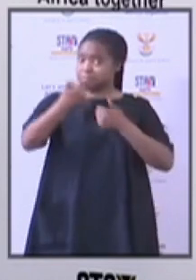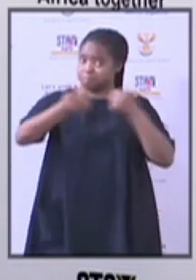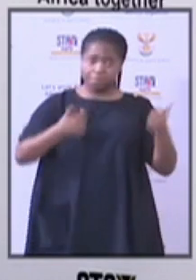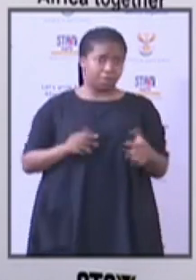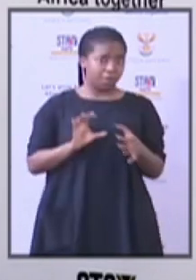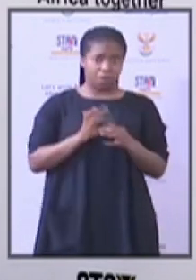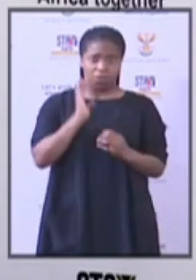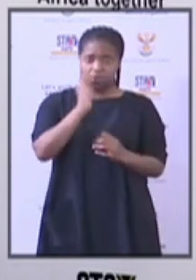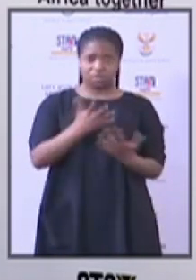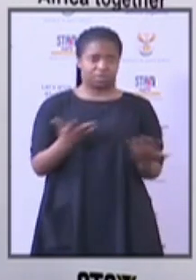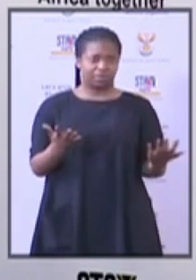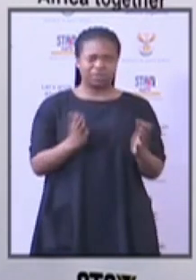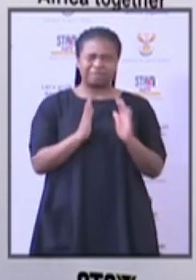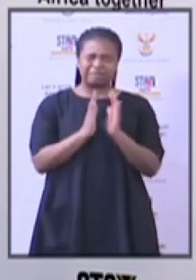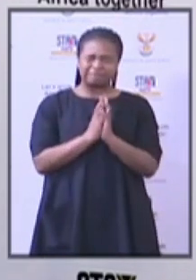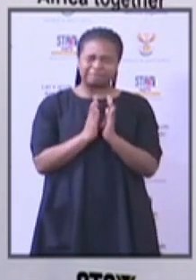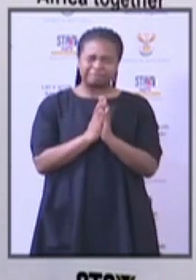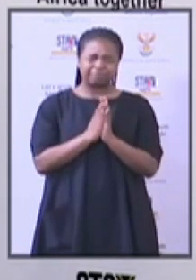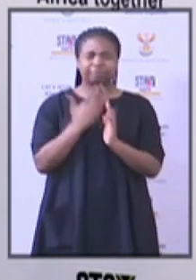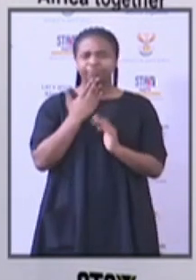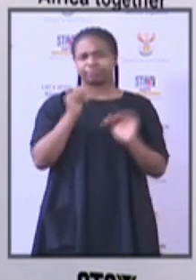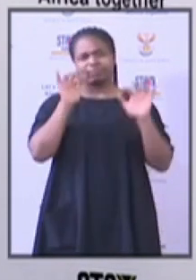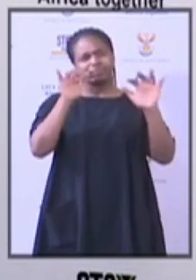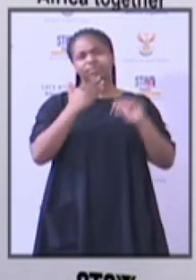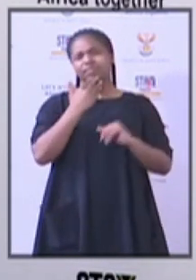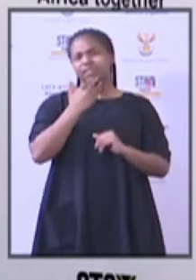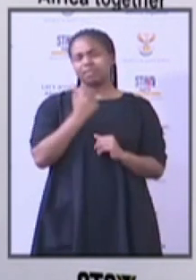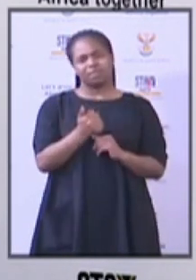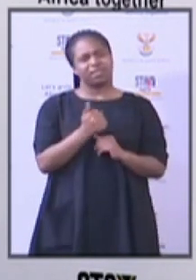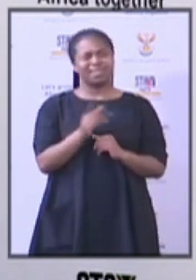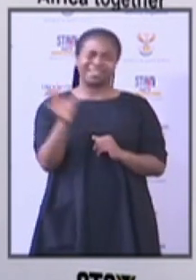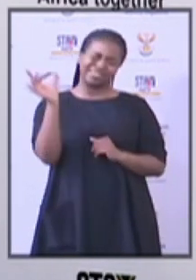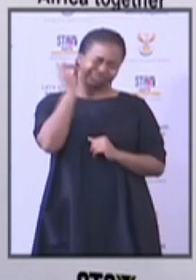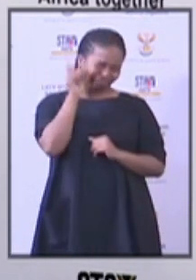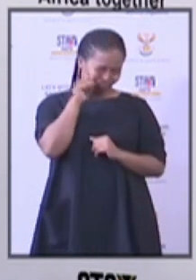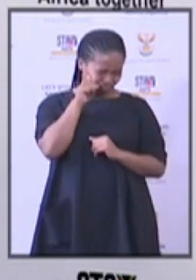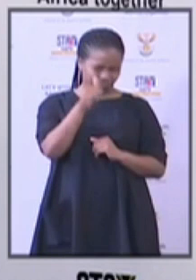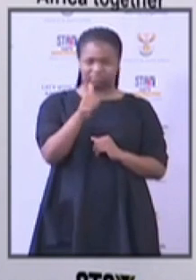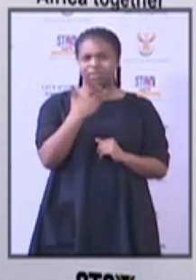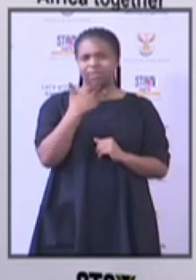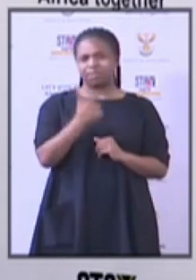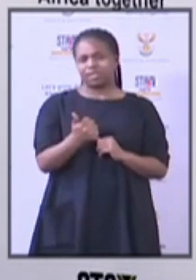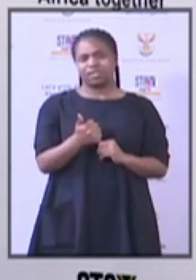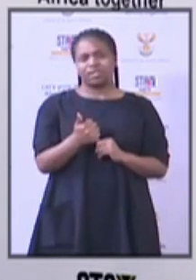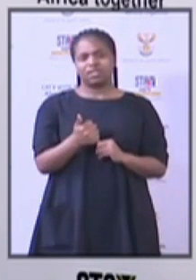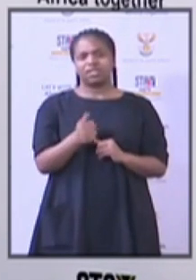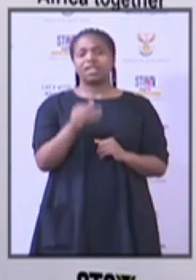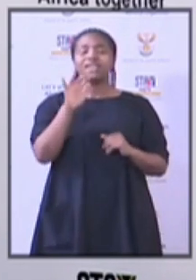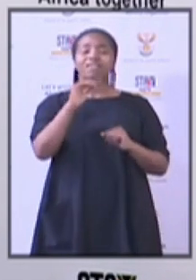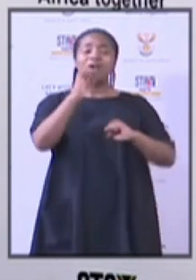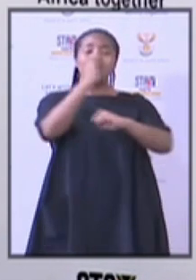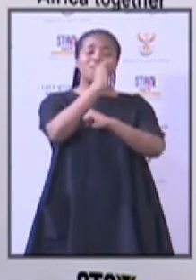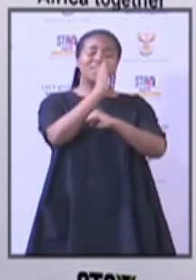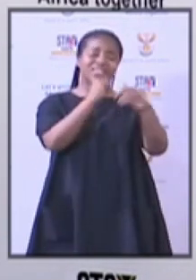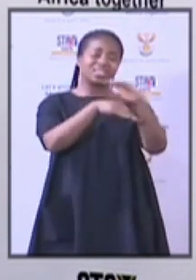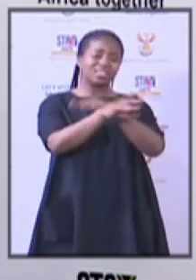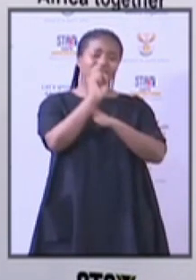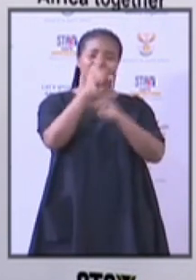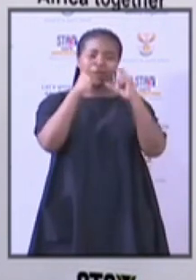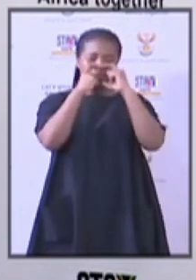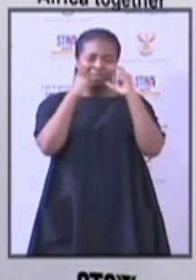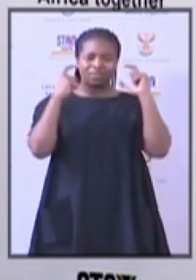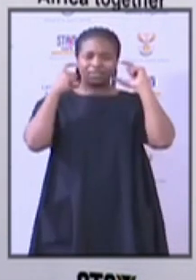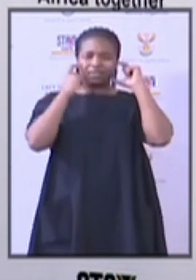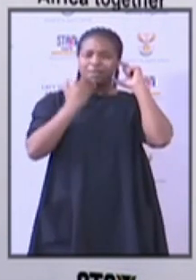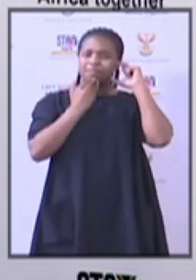home. So re khopela batho ba rena gore please ba kwishishe gore re leka go dirang. Ge re ba ganetša go tsena ka ofising ya Home Affairs ka baka